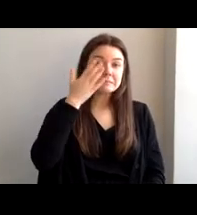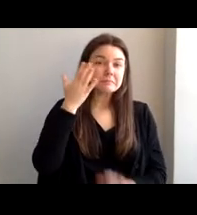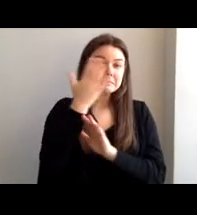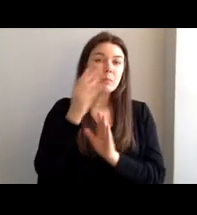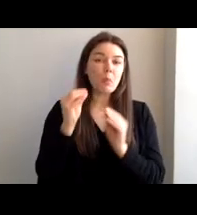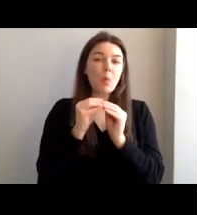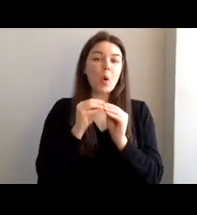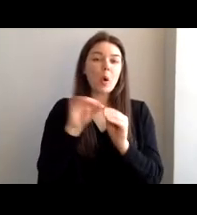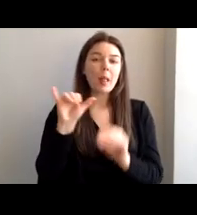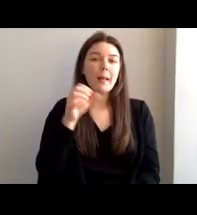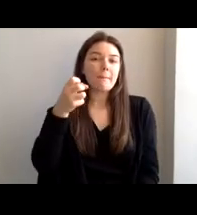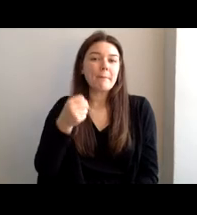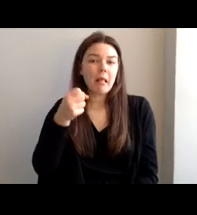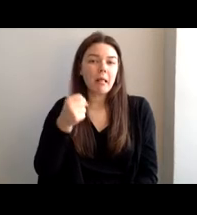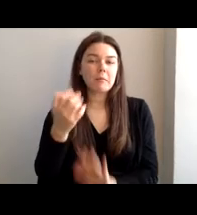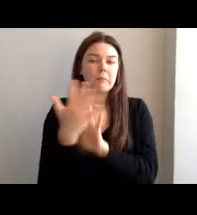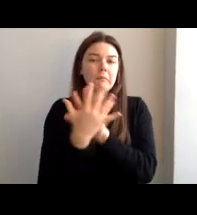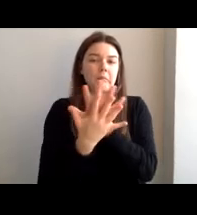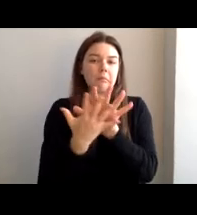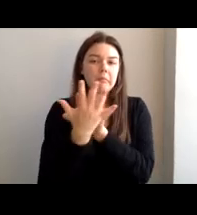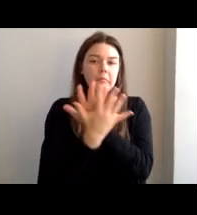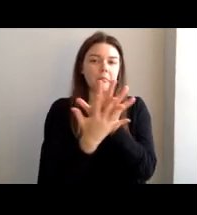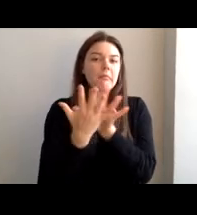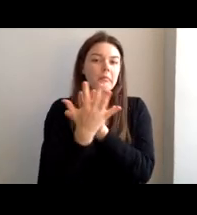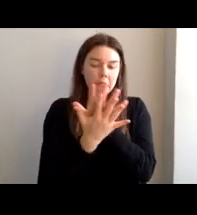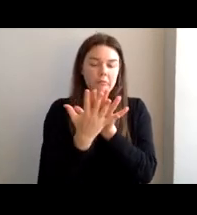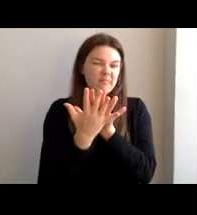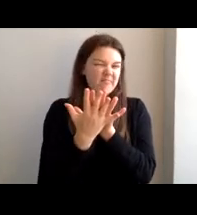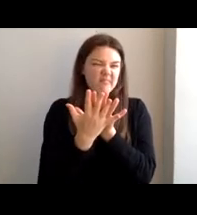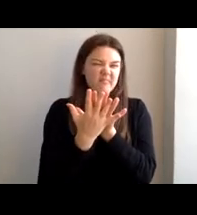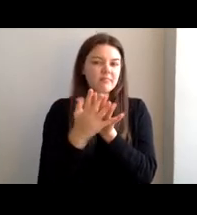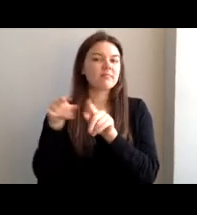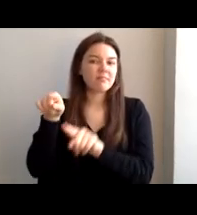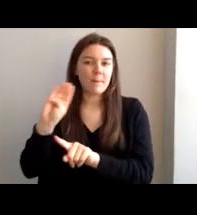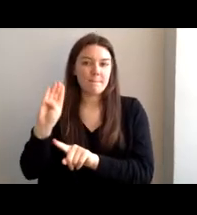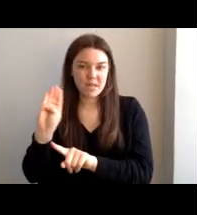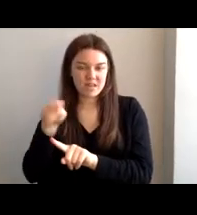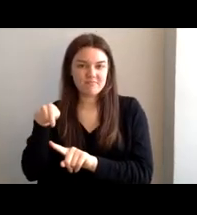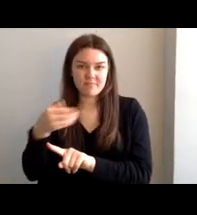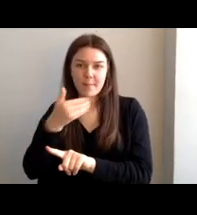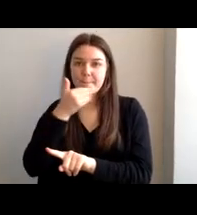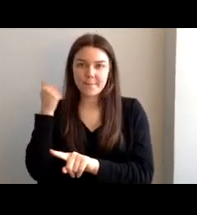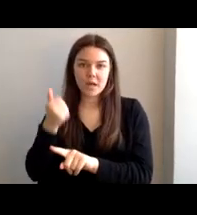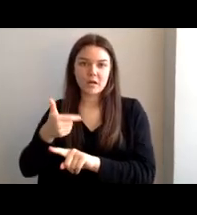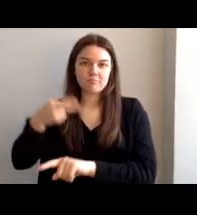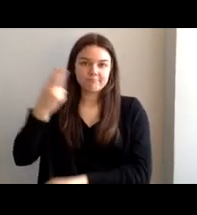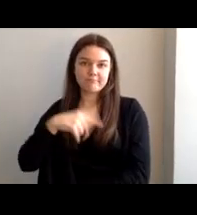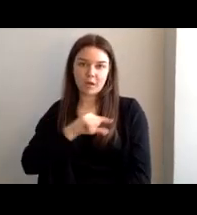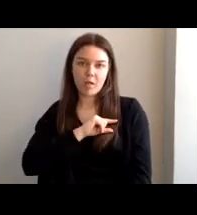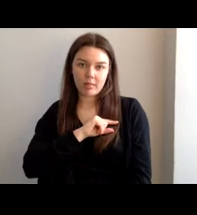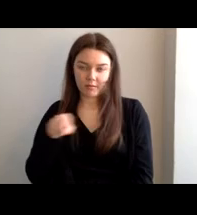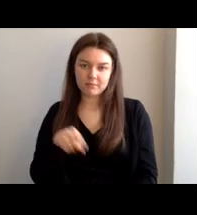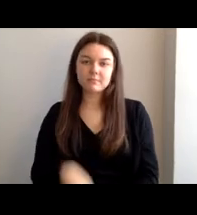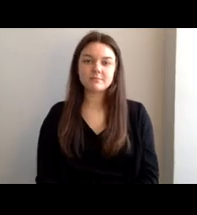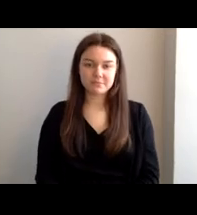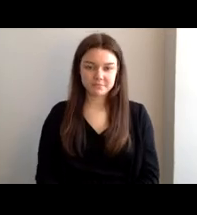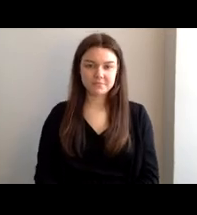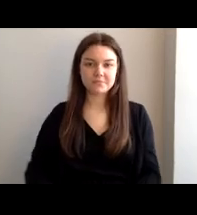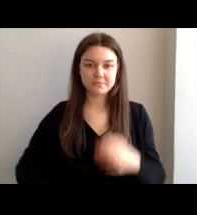or it's becoming opaque in some way. This fish is definitely probably higher quality than this one here.